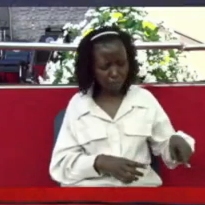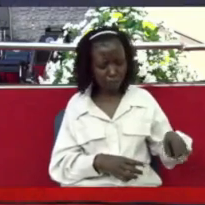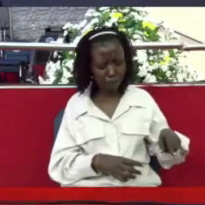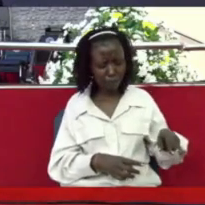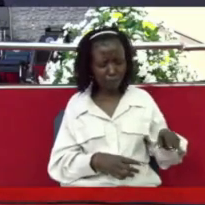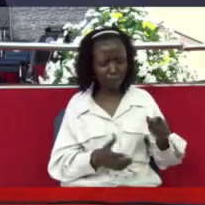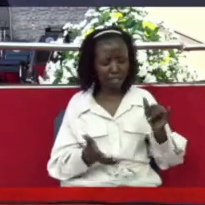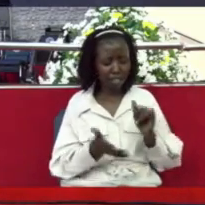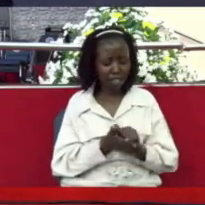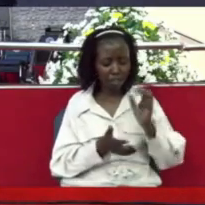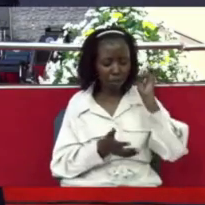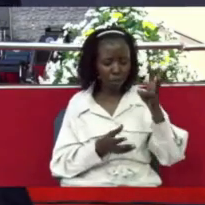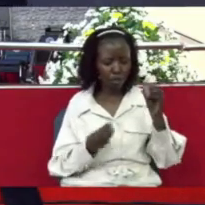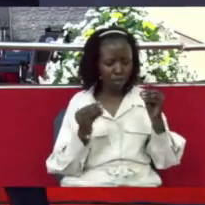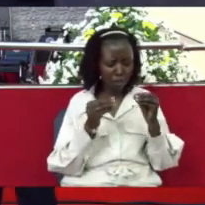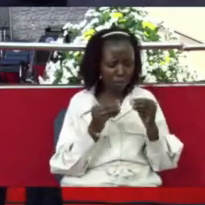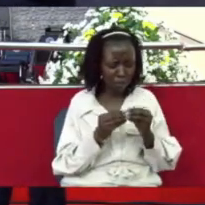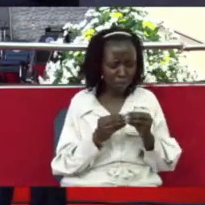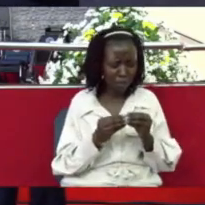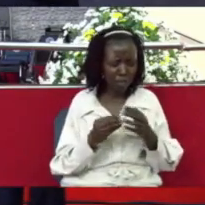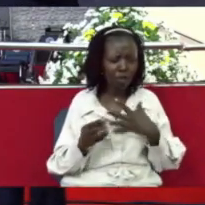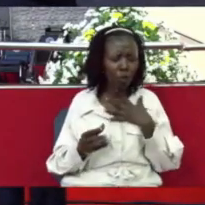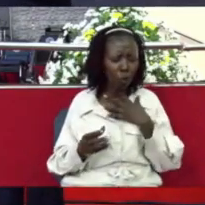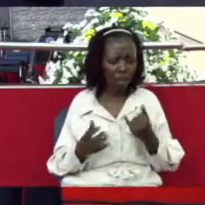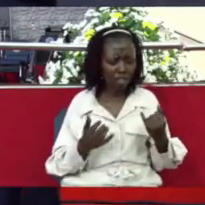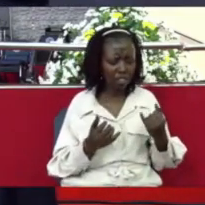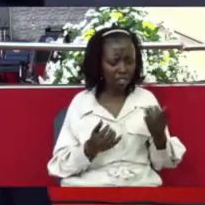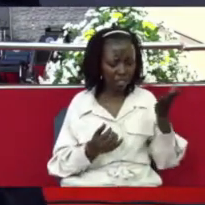and that you will meet their immediate needs now,